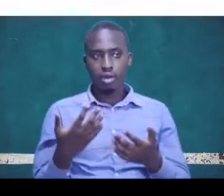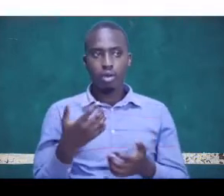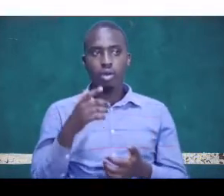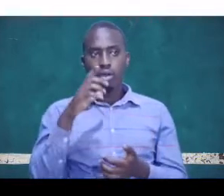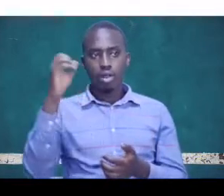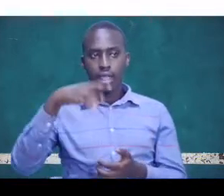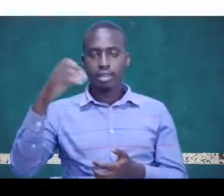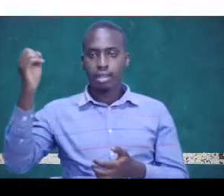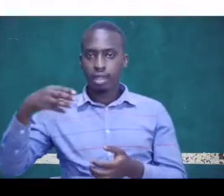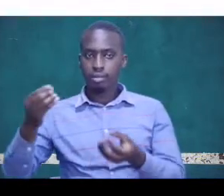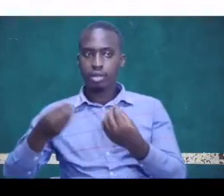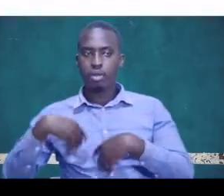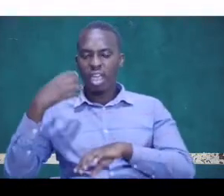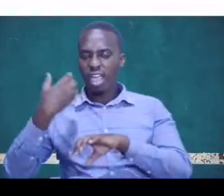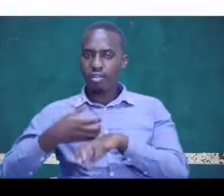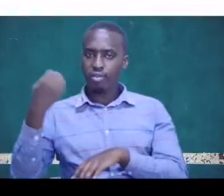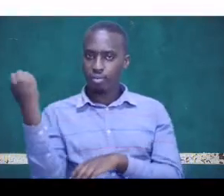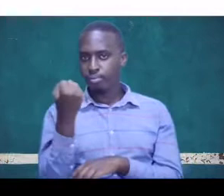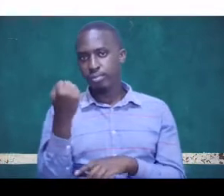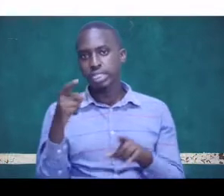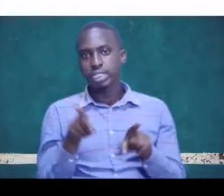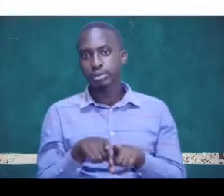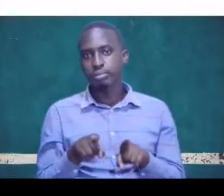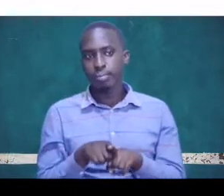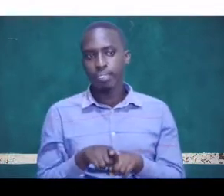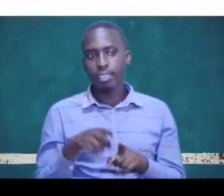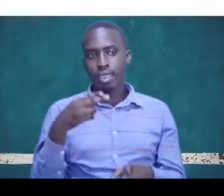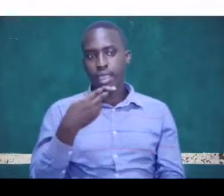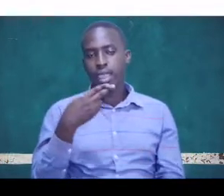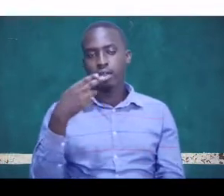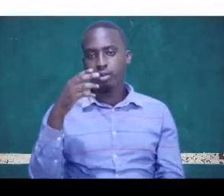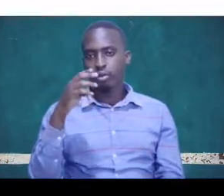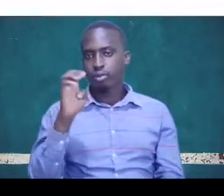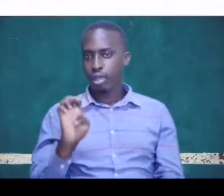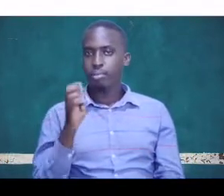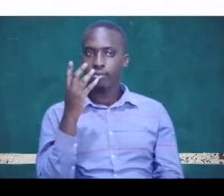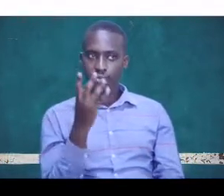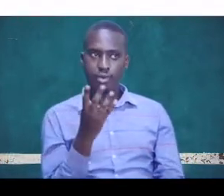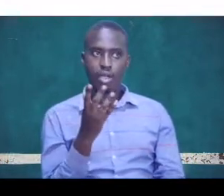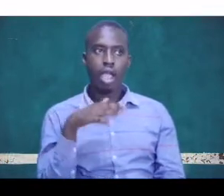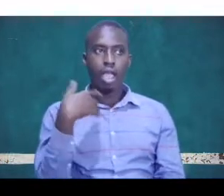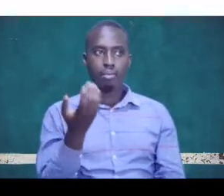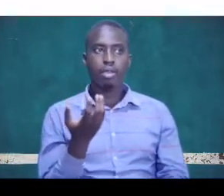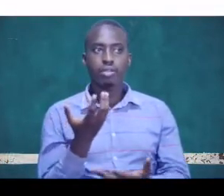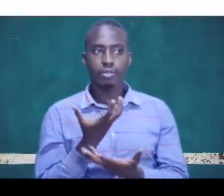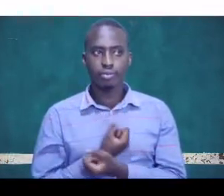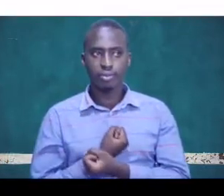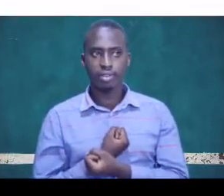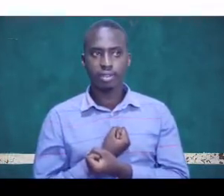to combine to give the heavy one, which is of course the helium 4. So then let's have